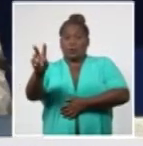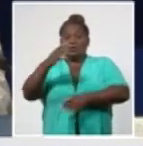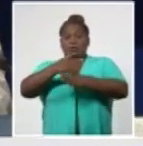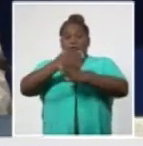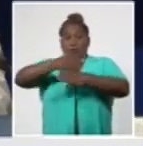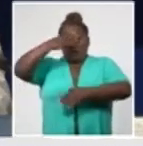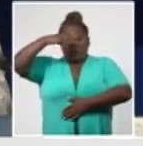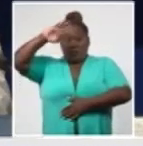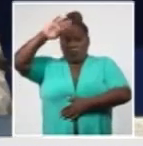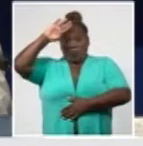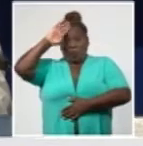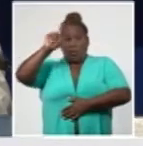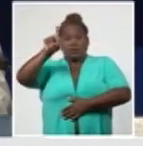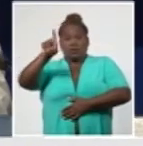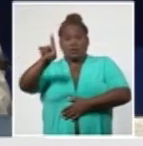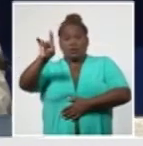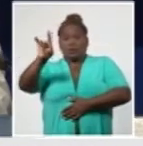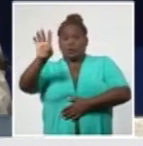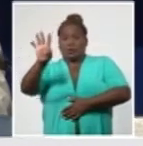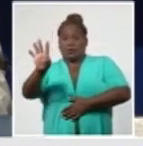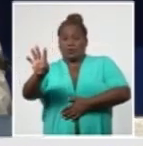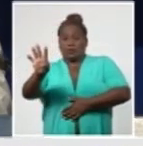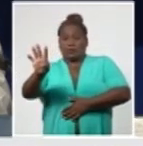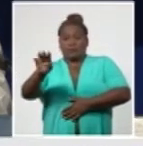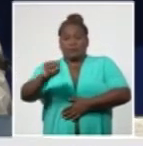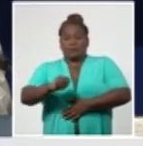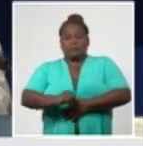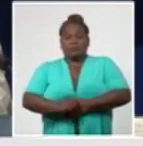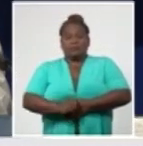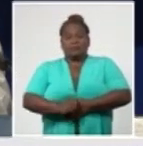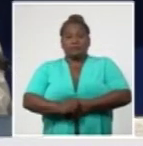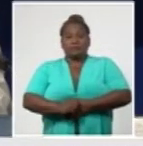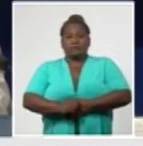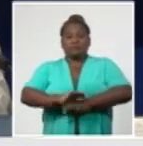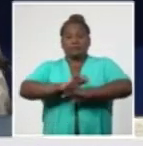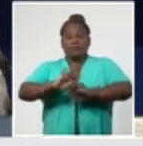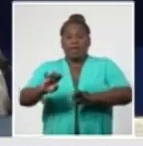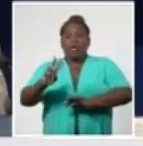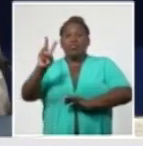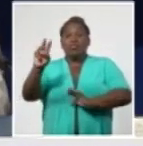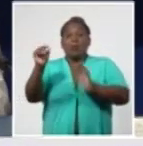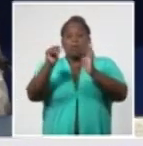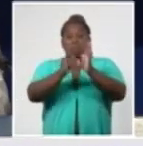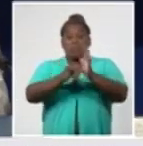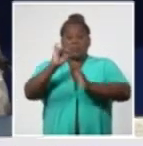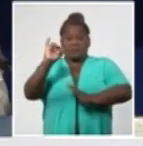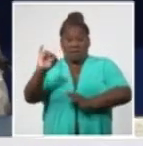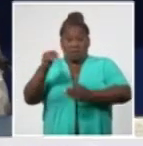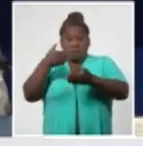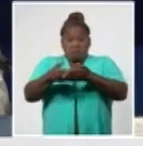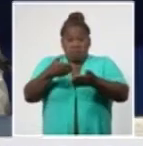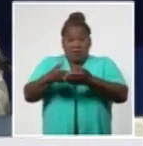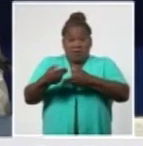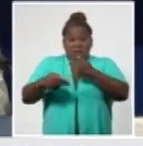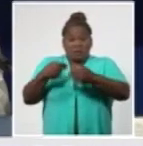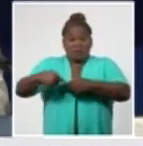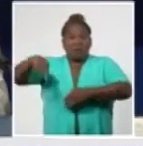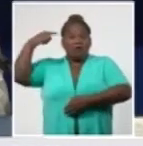de Ávila with 41, Camagüey with 52 samples, and Santiago de Cuba with 194.